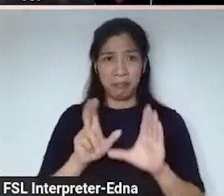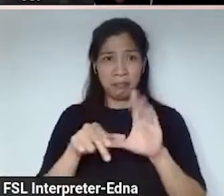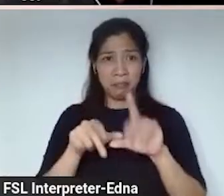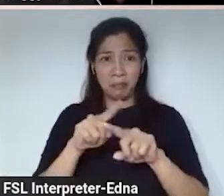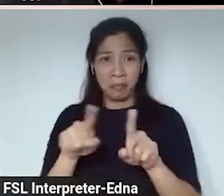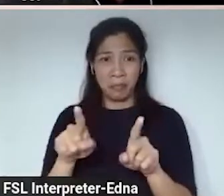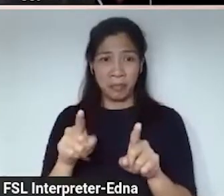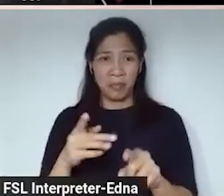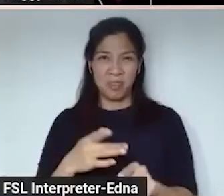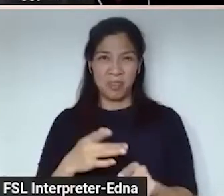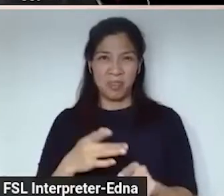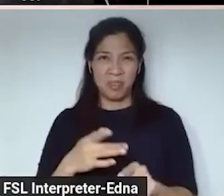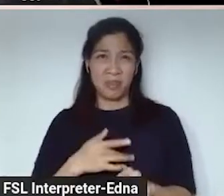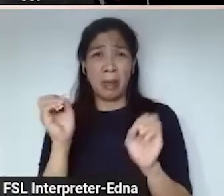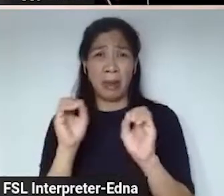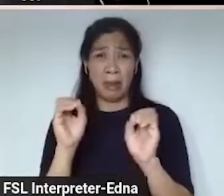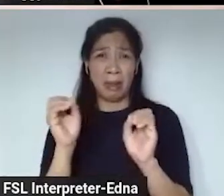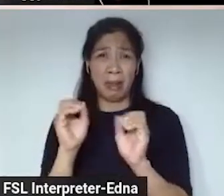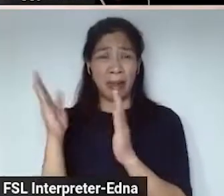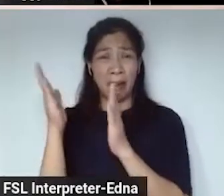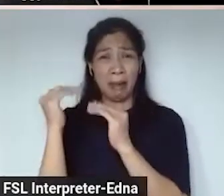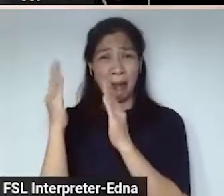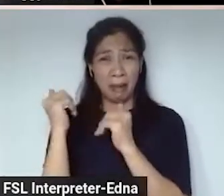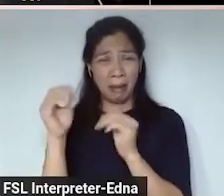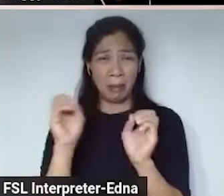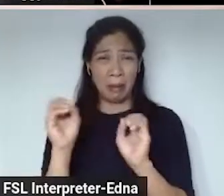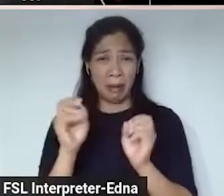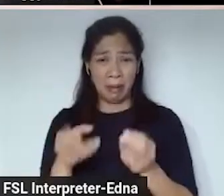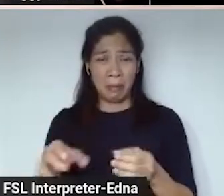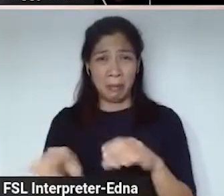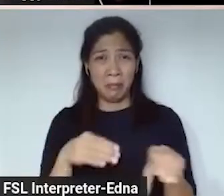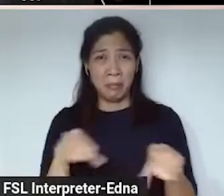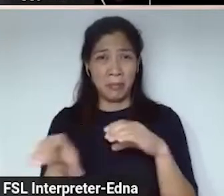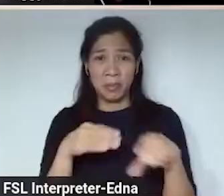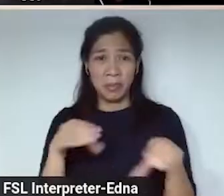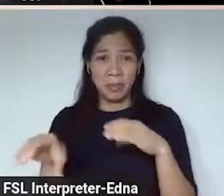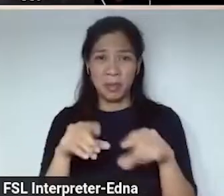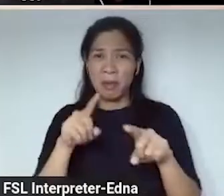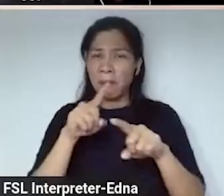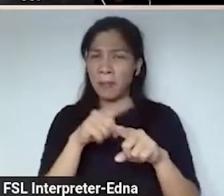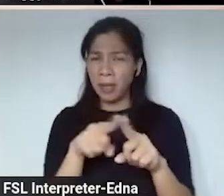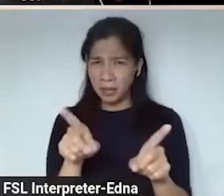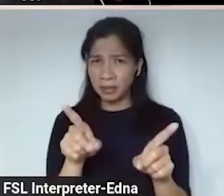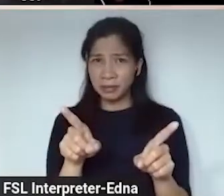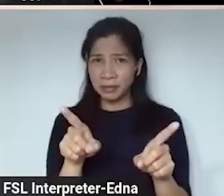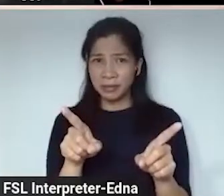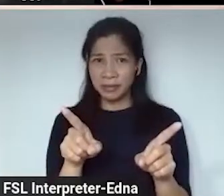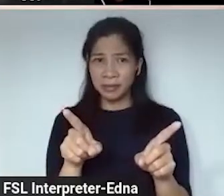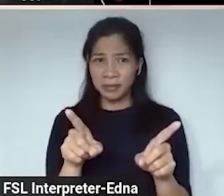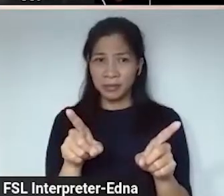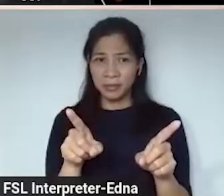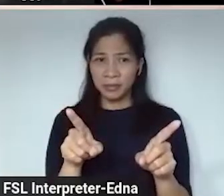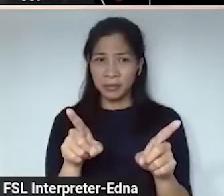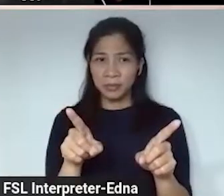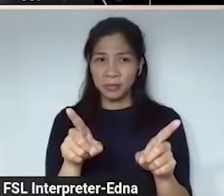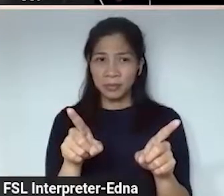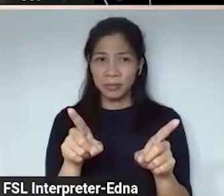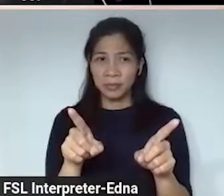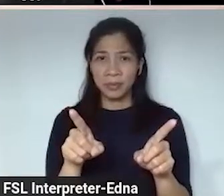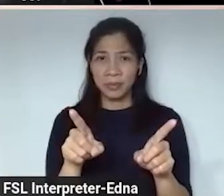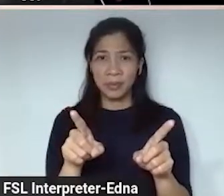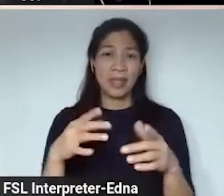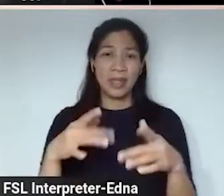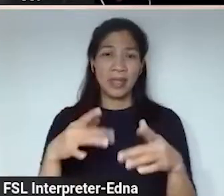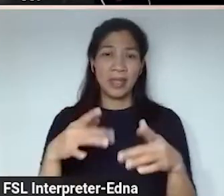pwedeng gawin pa. But that's the example of the life of Sermon, who is even